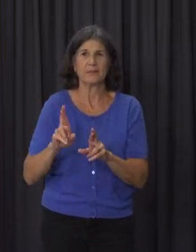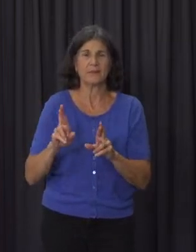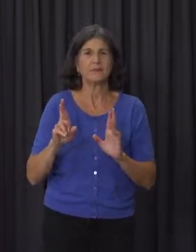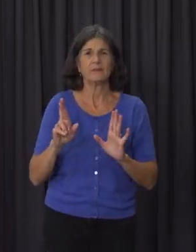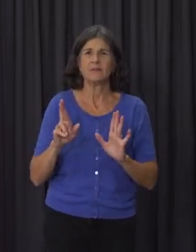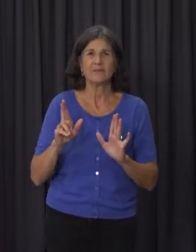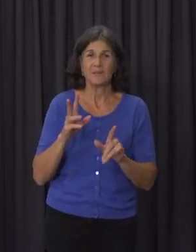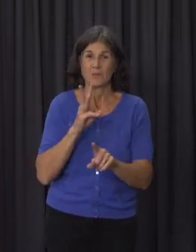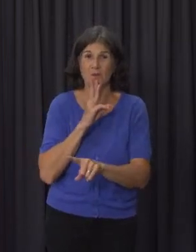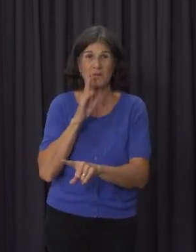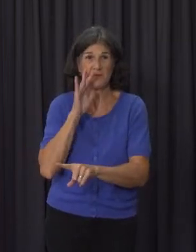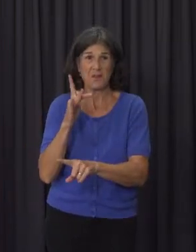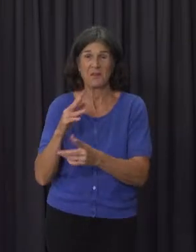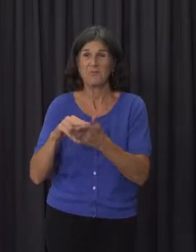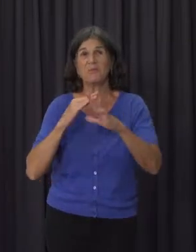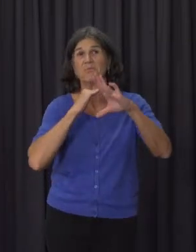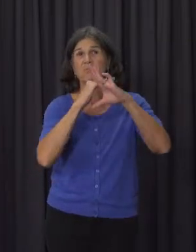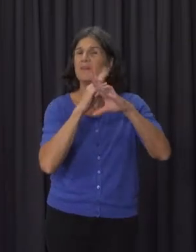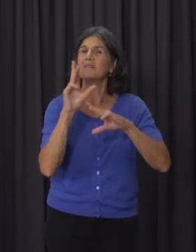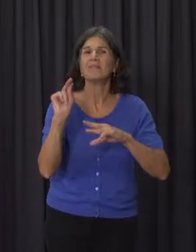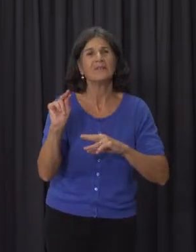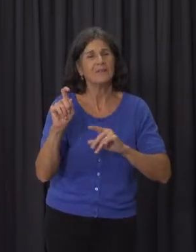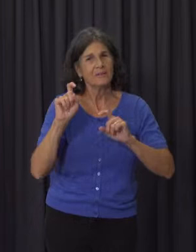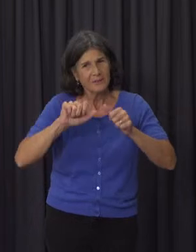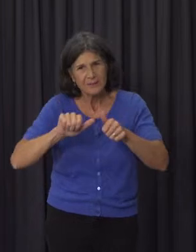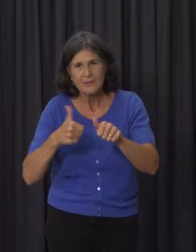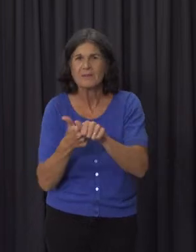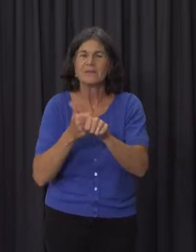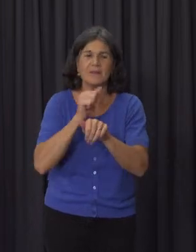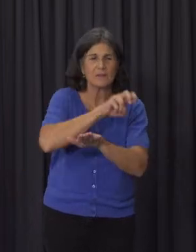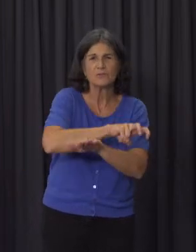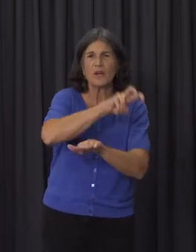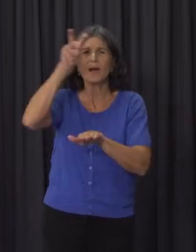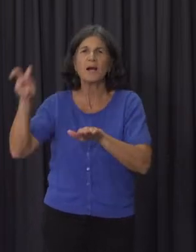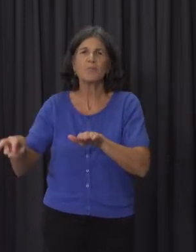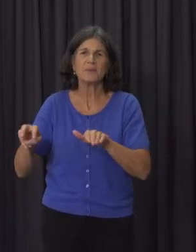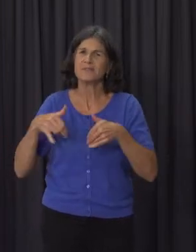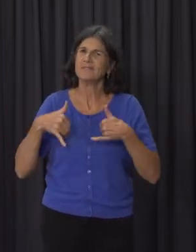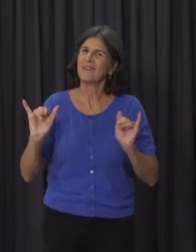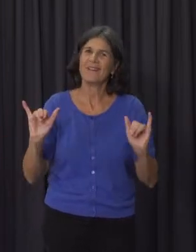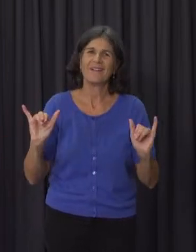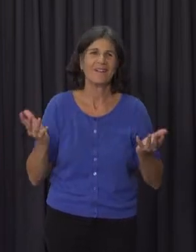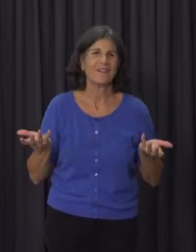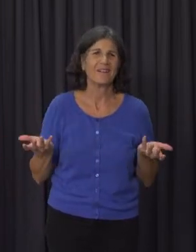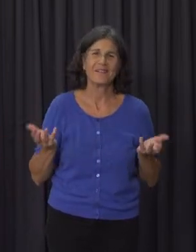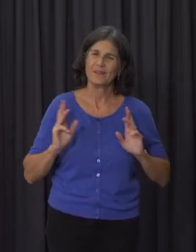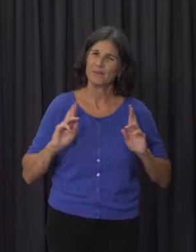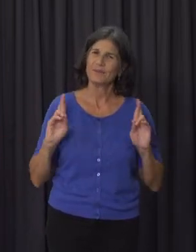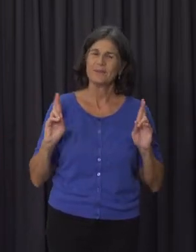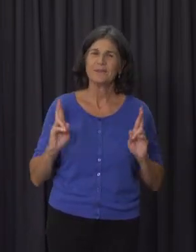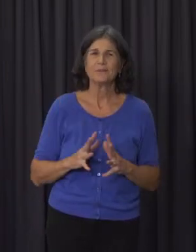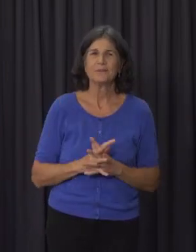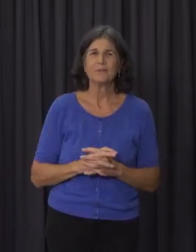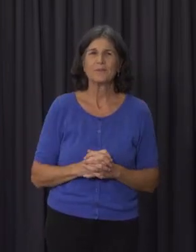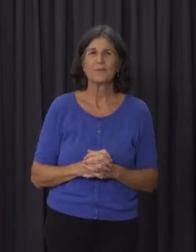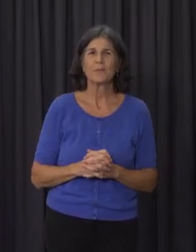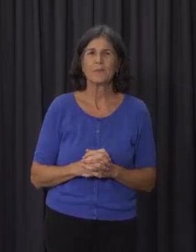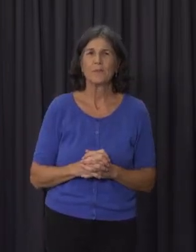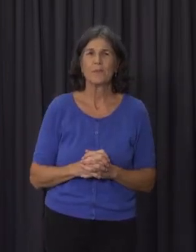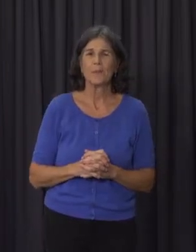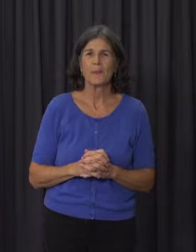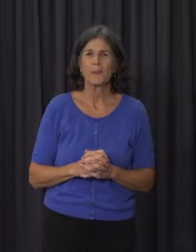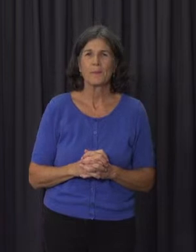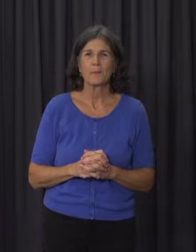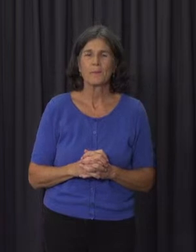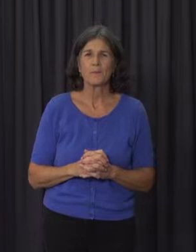Thank you. Did you have a follow-up question? Yes, please. Just quickly about Fox Creek. They had posted an update on their social